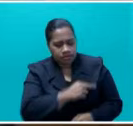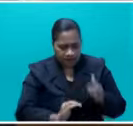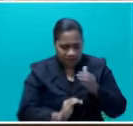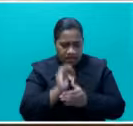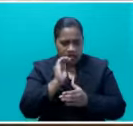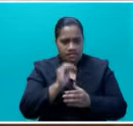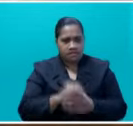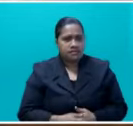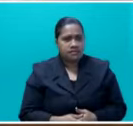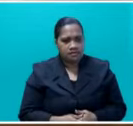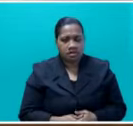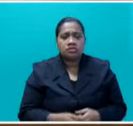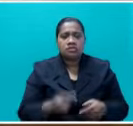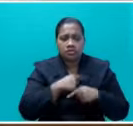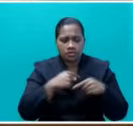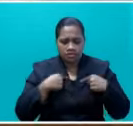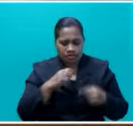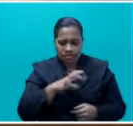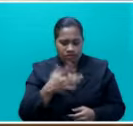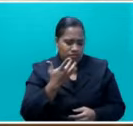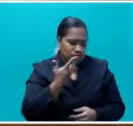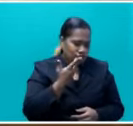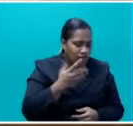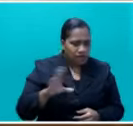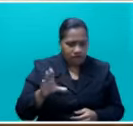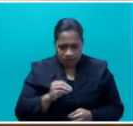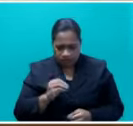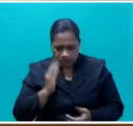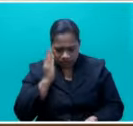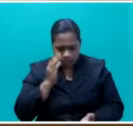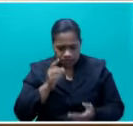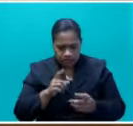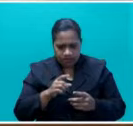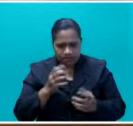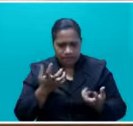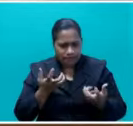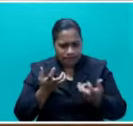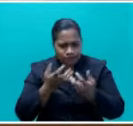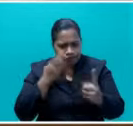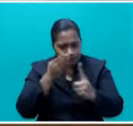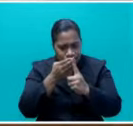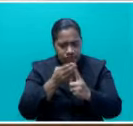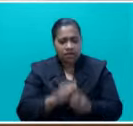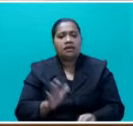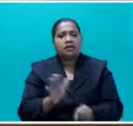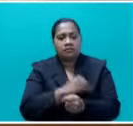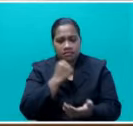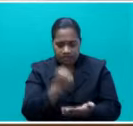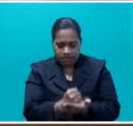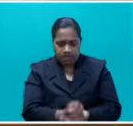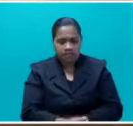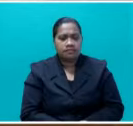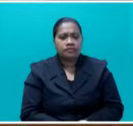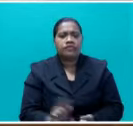Mr. Speaker, we will also not shy away from setting the record straight and ensure that they are made accountable. Why